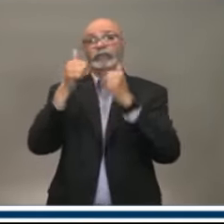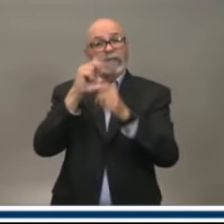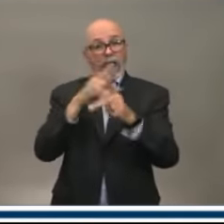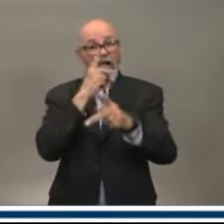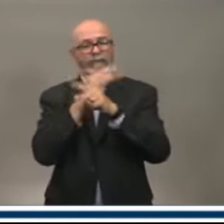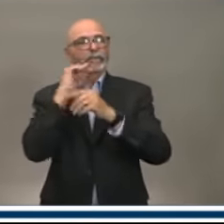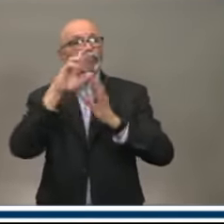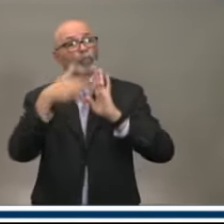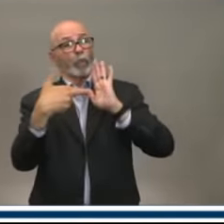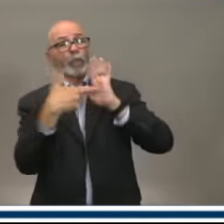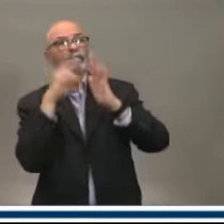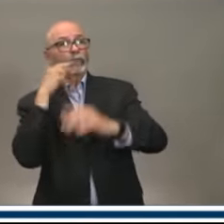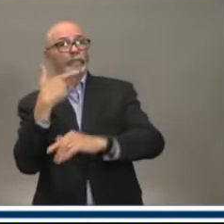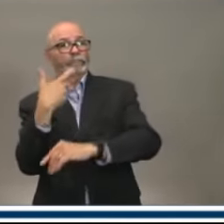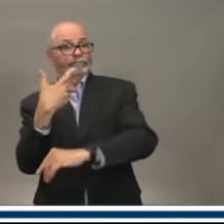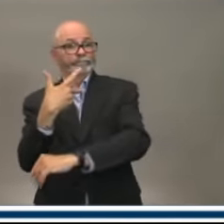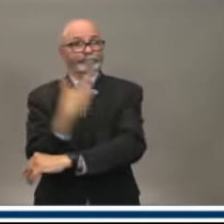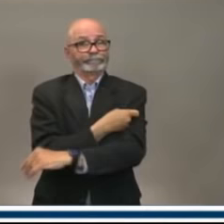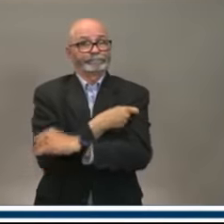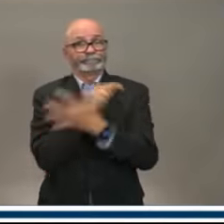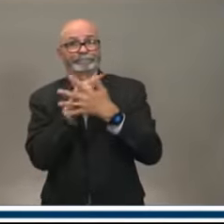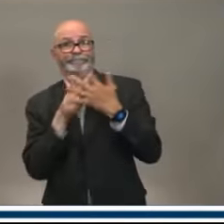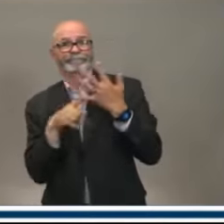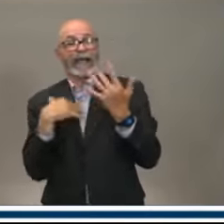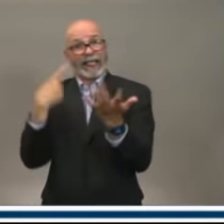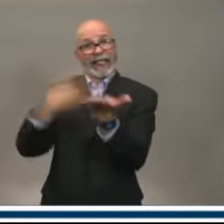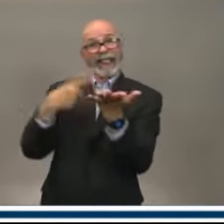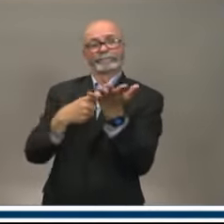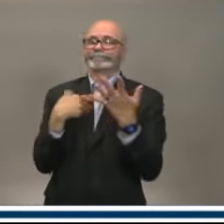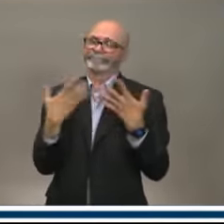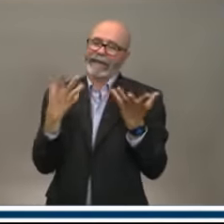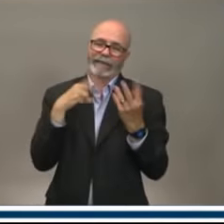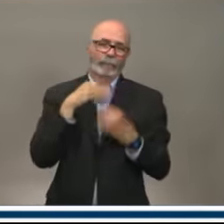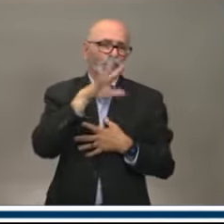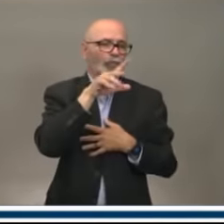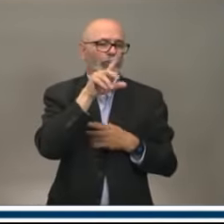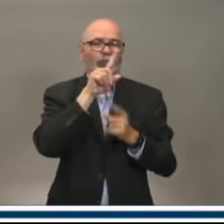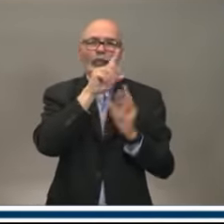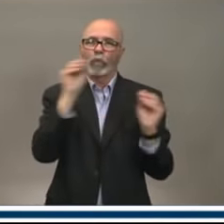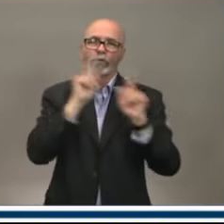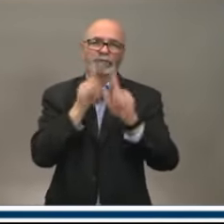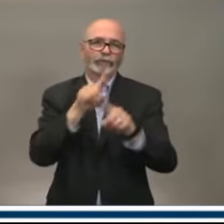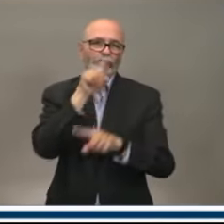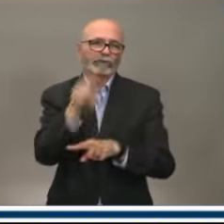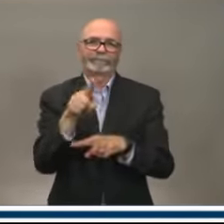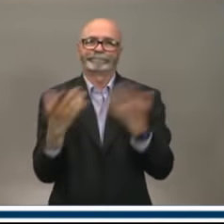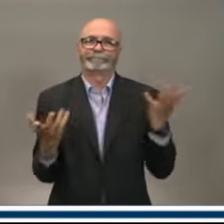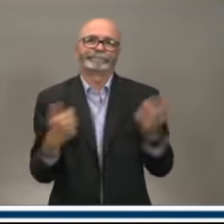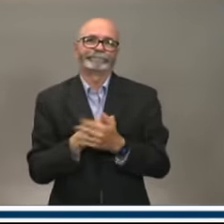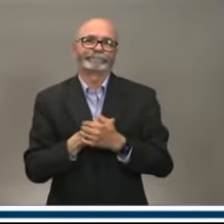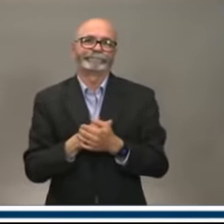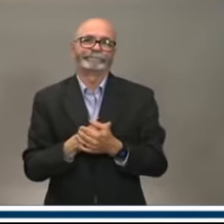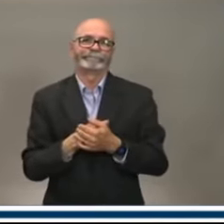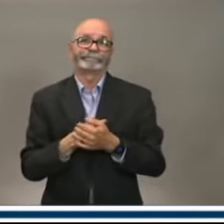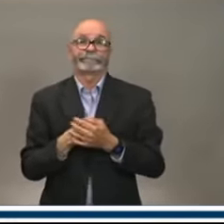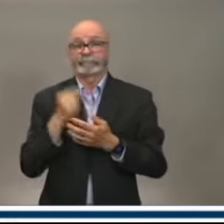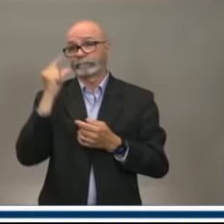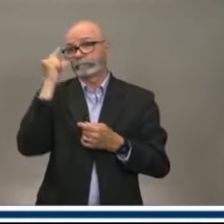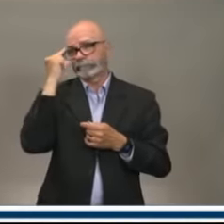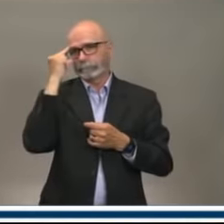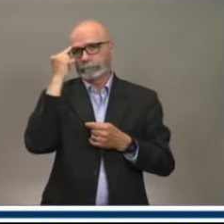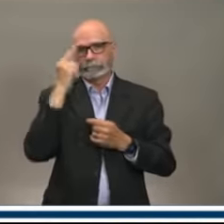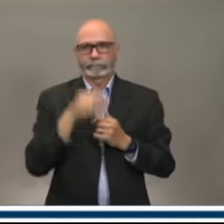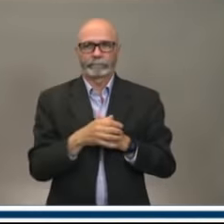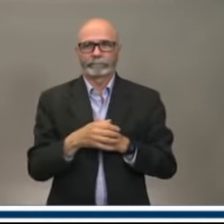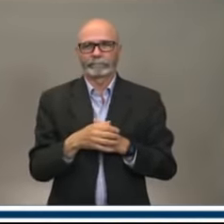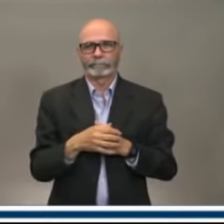at this point in time. Next question will go to Alicia Draus with Global. Hi, Hi, I'm just wondering if